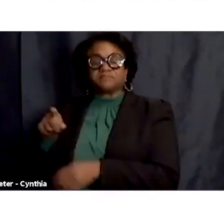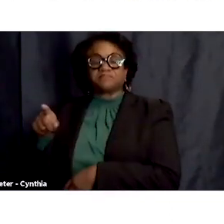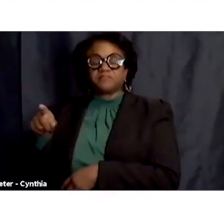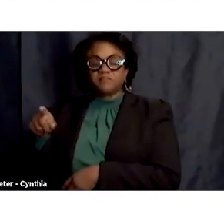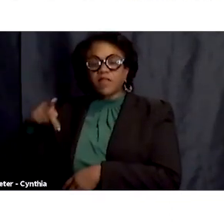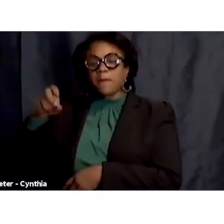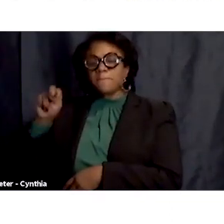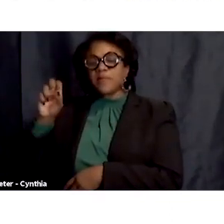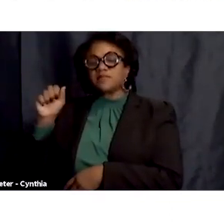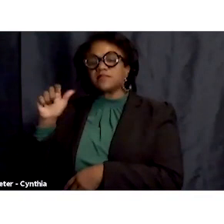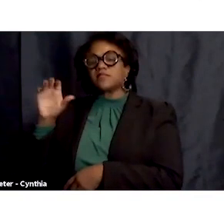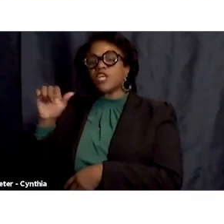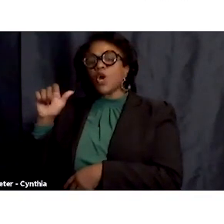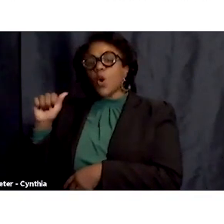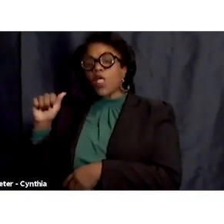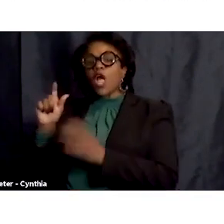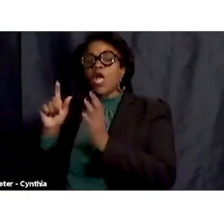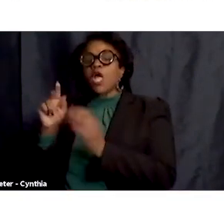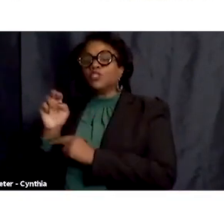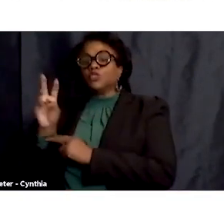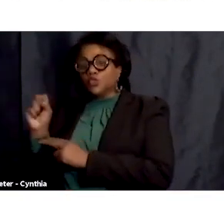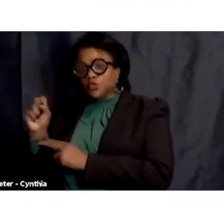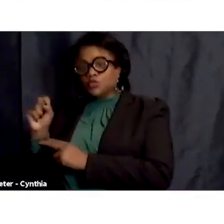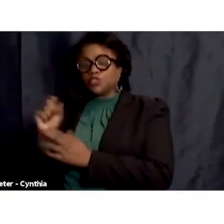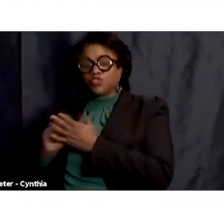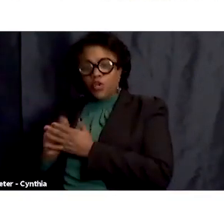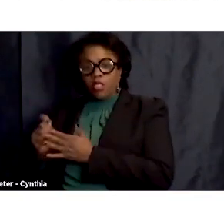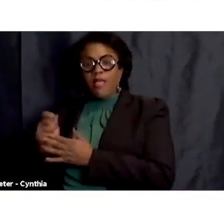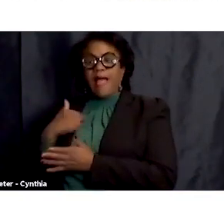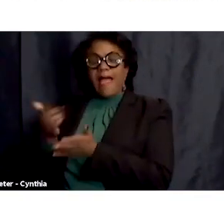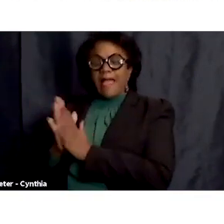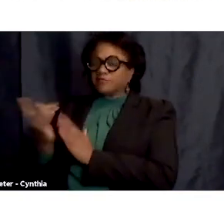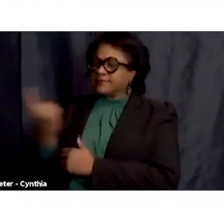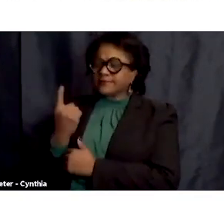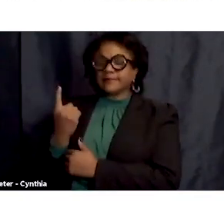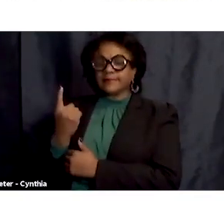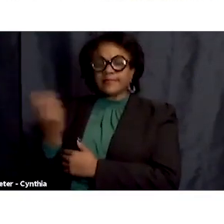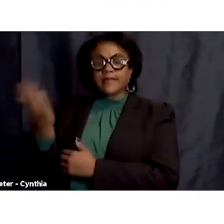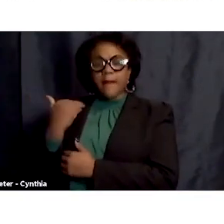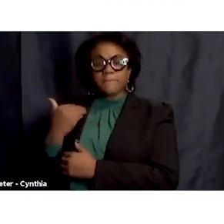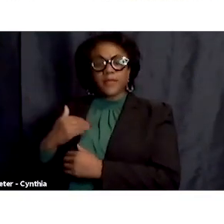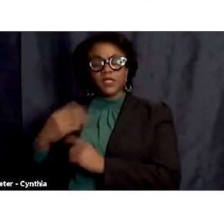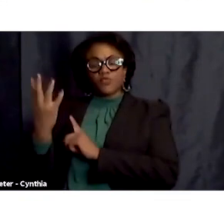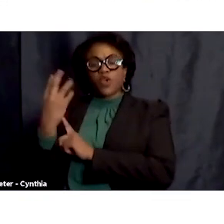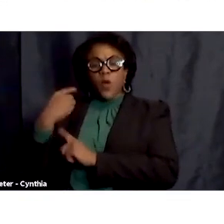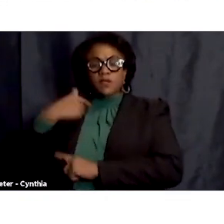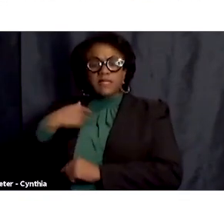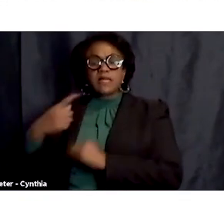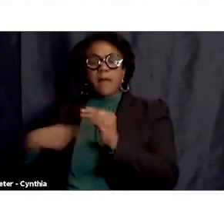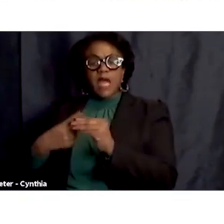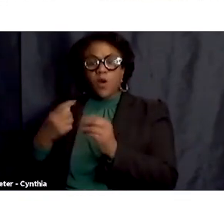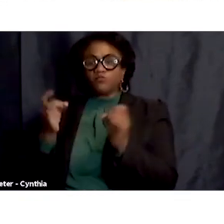a call and asked if she could come and record me making a statement about how bad the BP oil spill